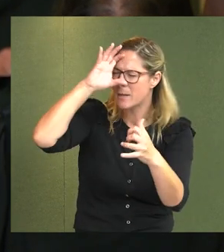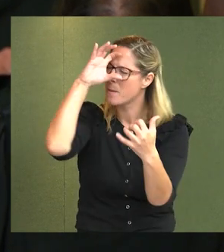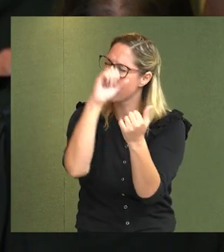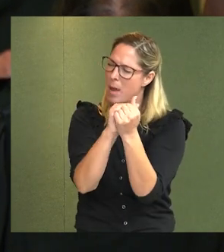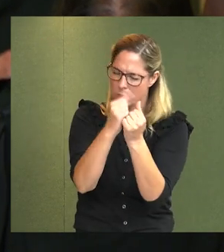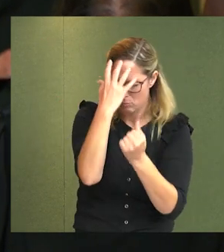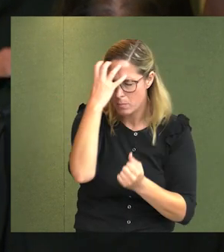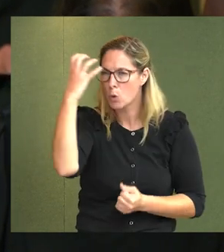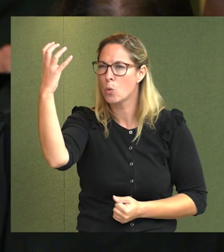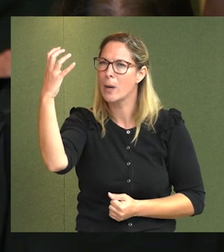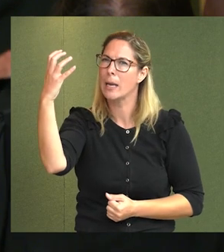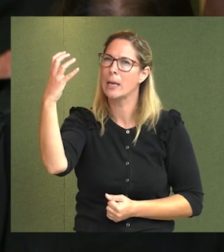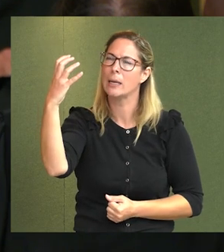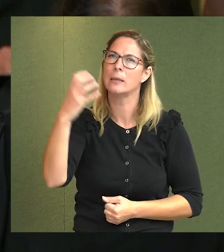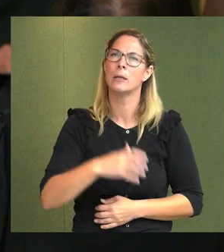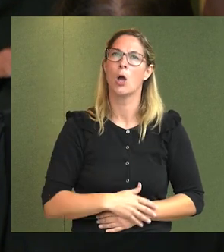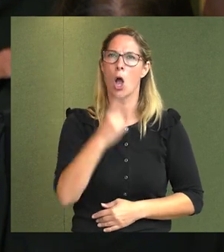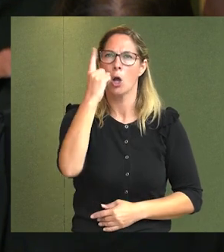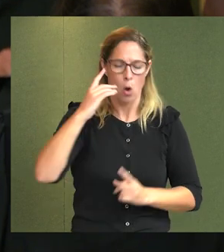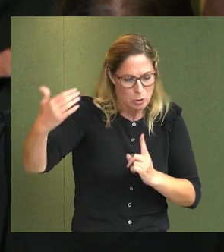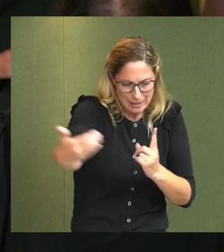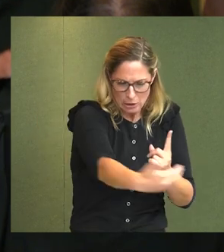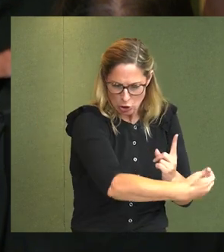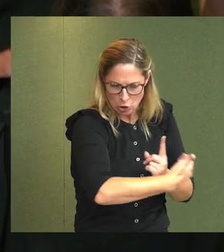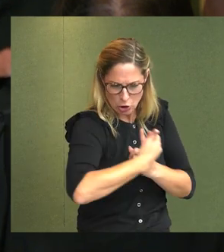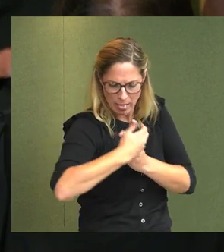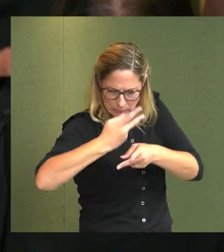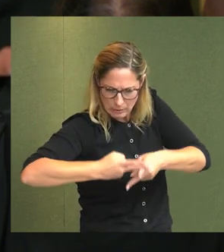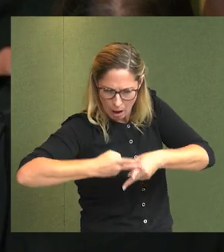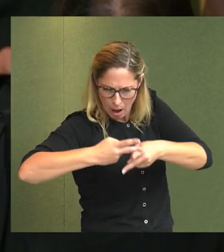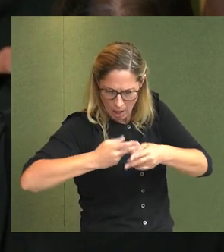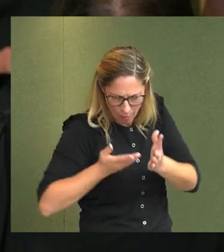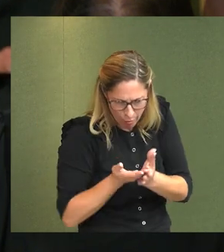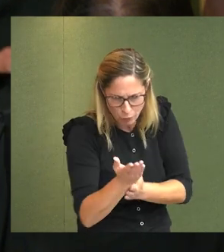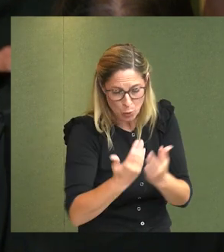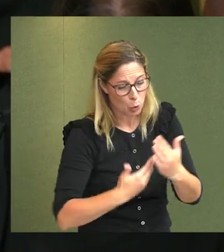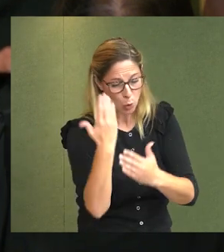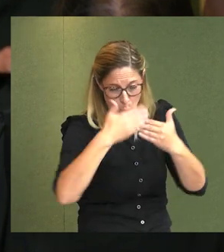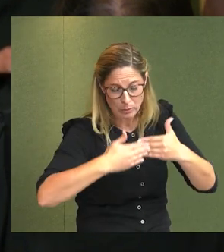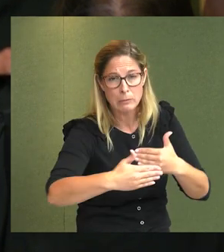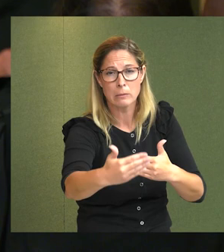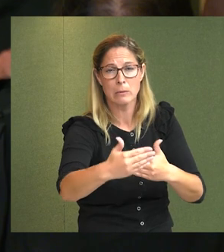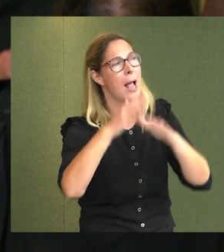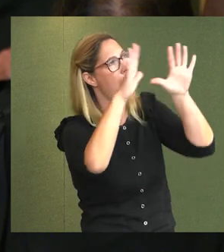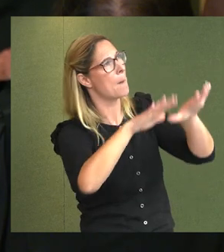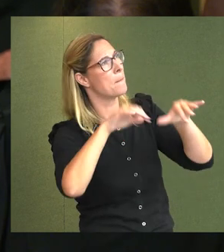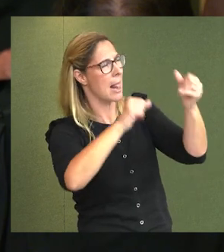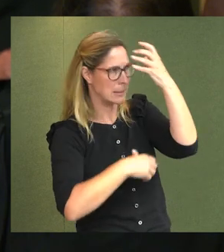bring God's shelter to this new era as you bless our Sovereign King Charles